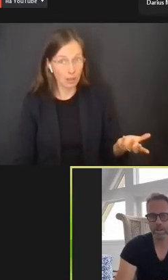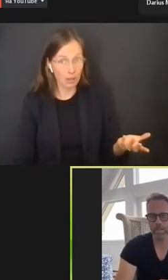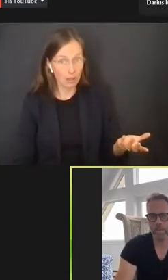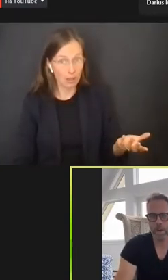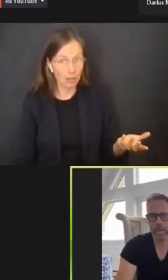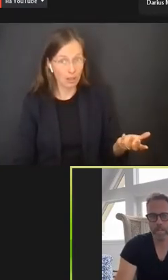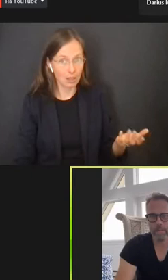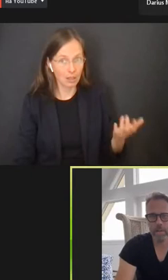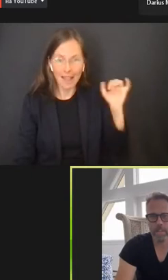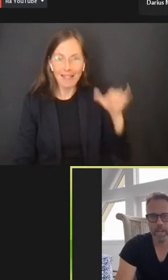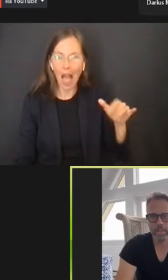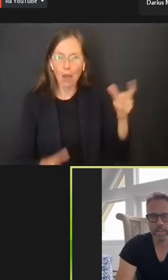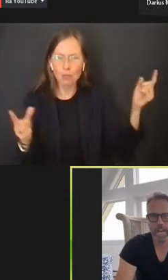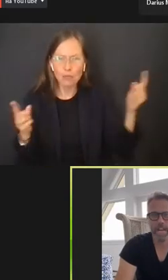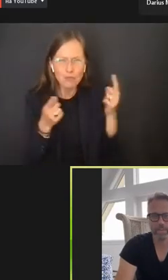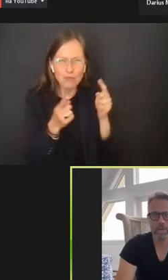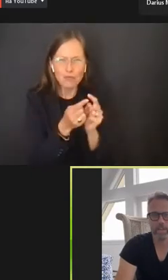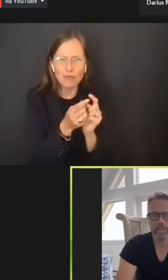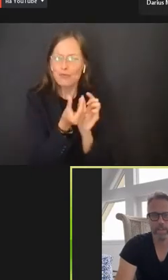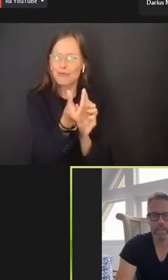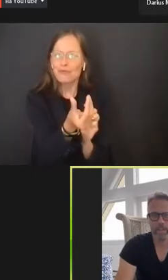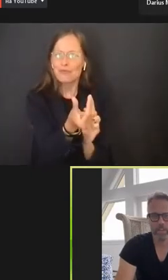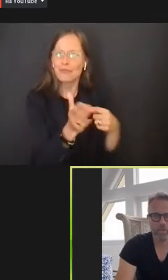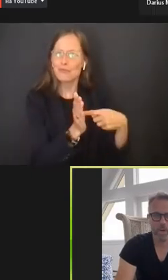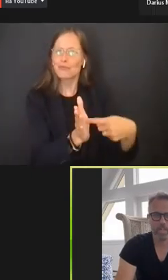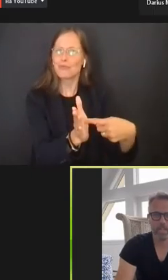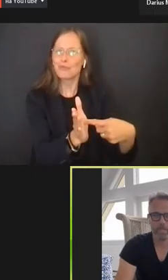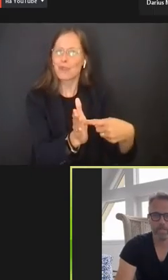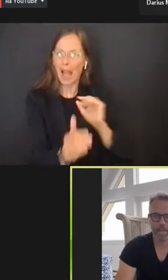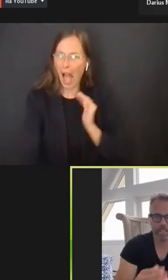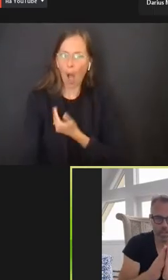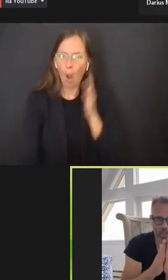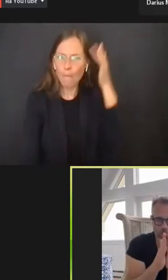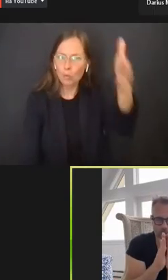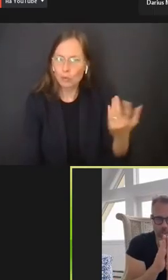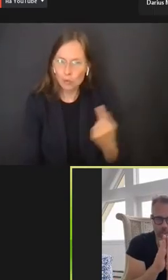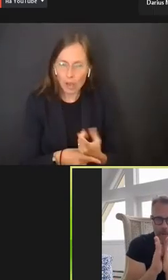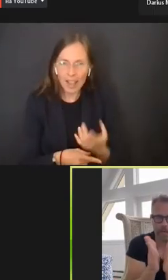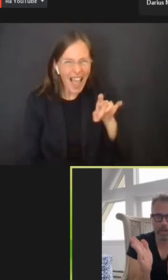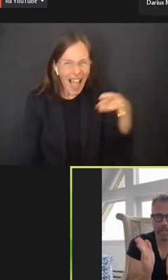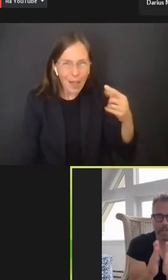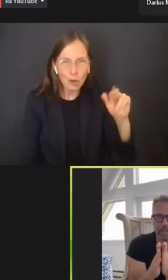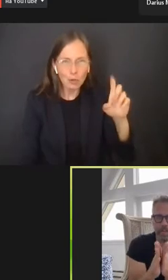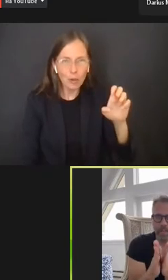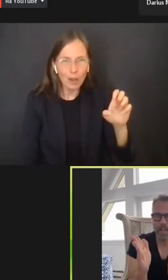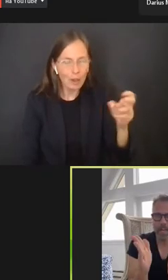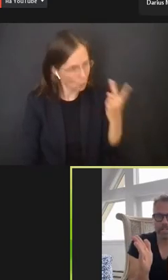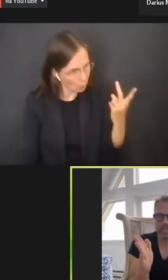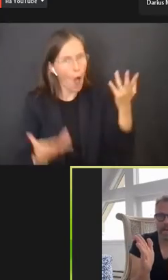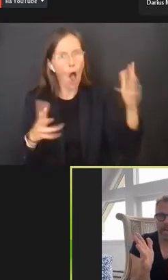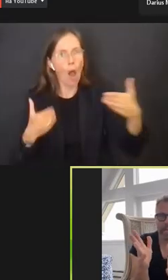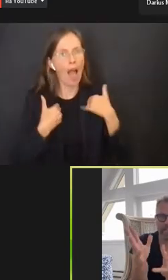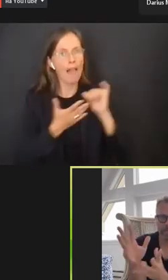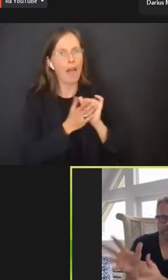microcosm of where we ended up going in life. In eighth grade, you ended up, we had this little binary.